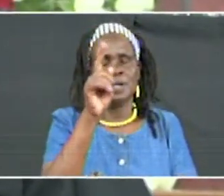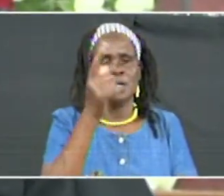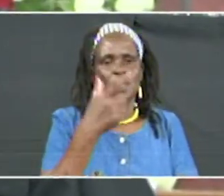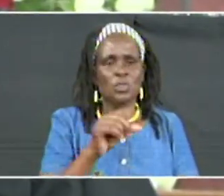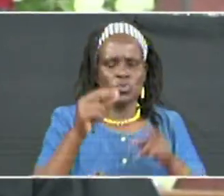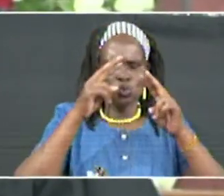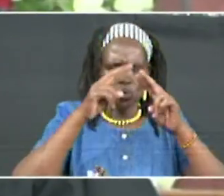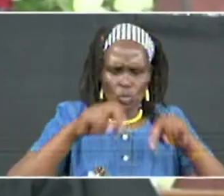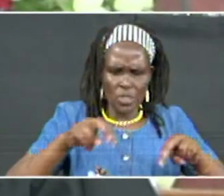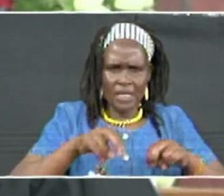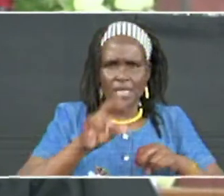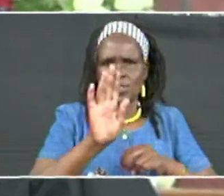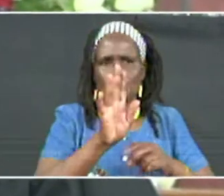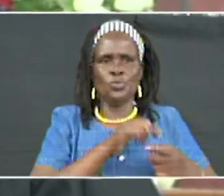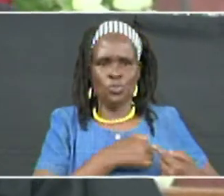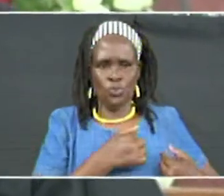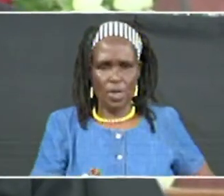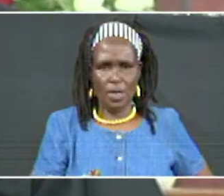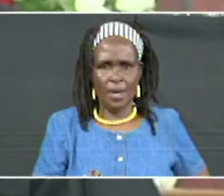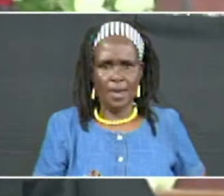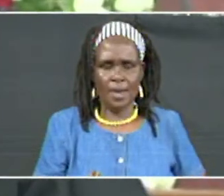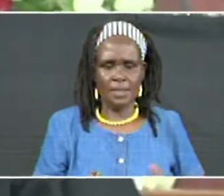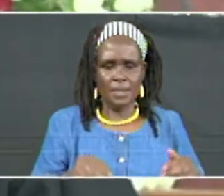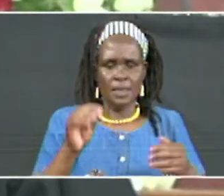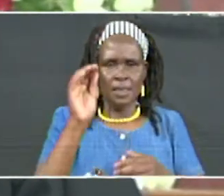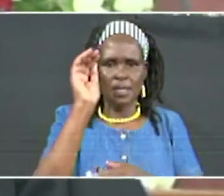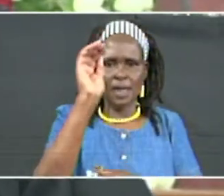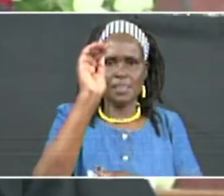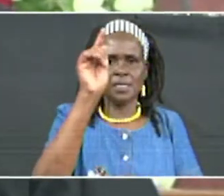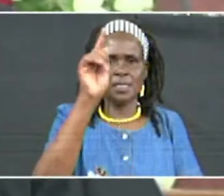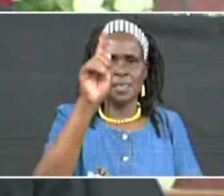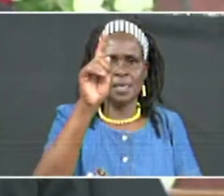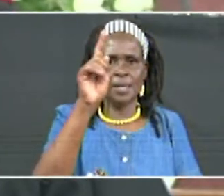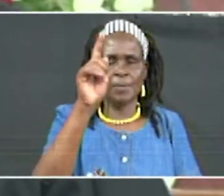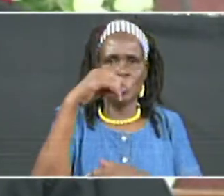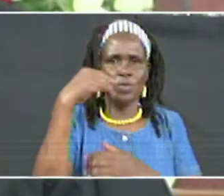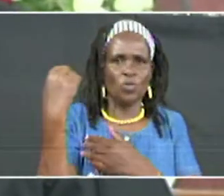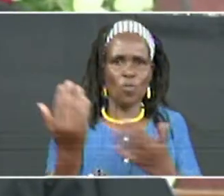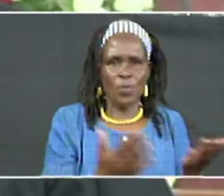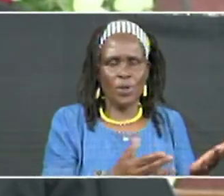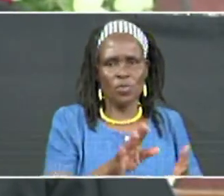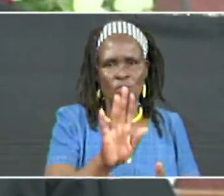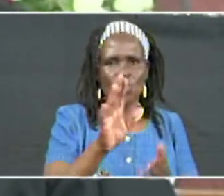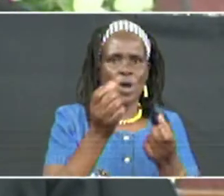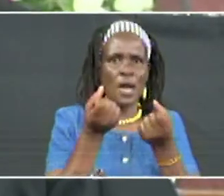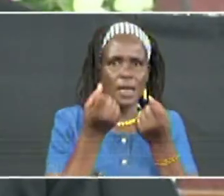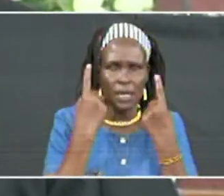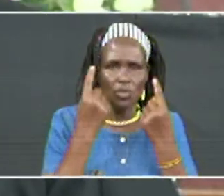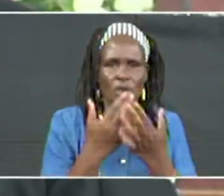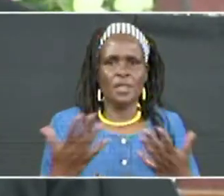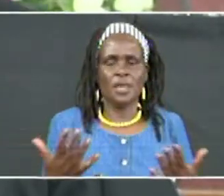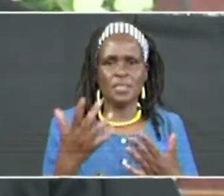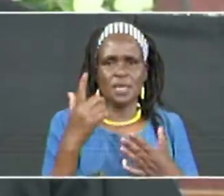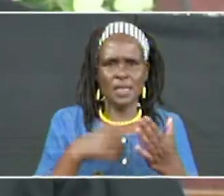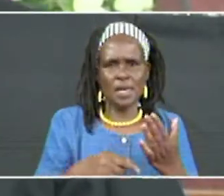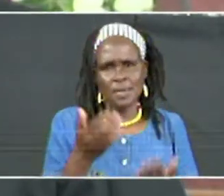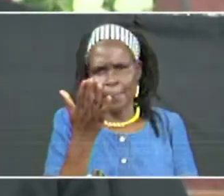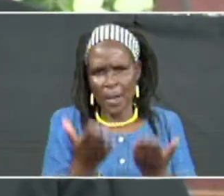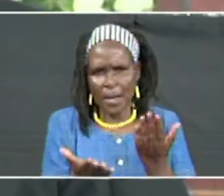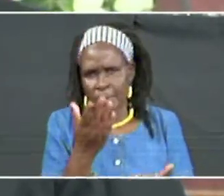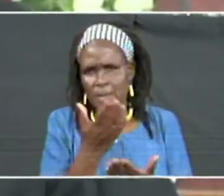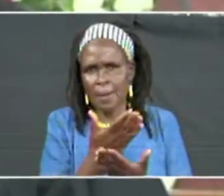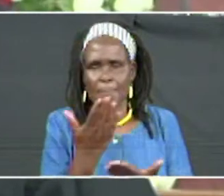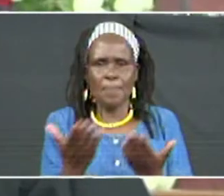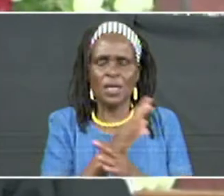heart. Ask him to bring to your attention things that perhaps may not be